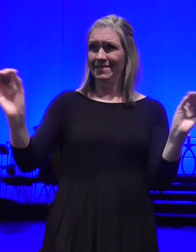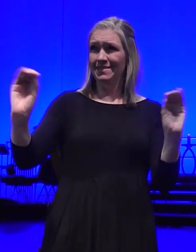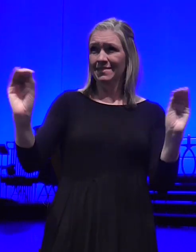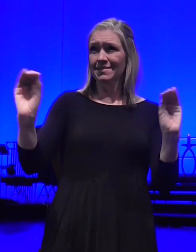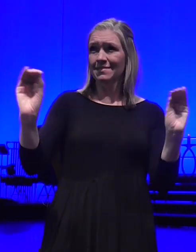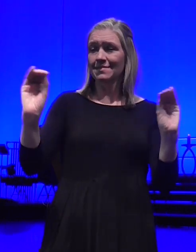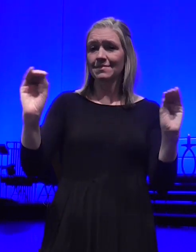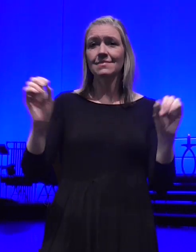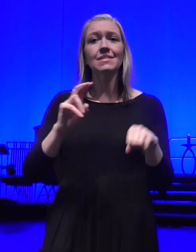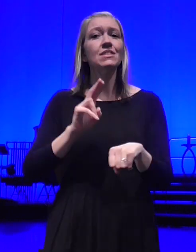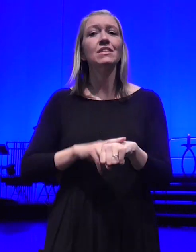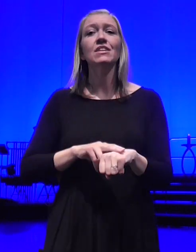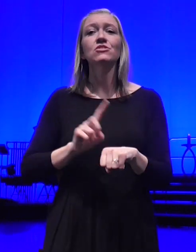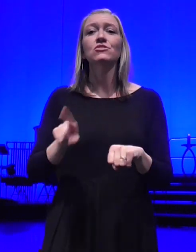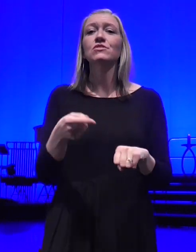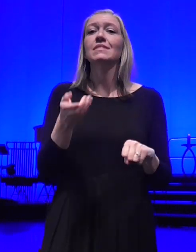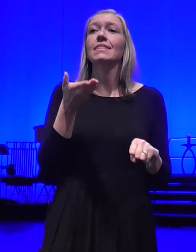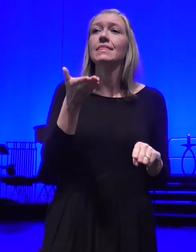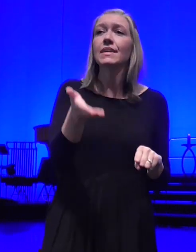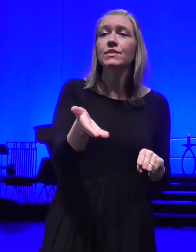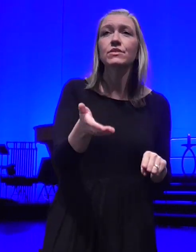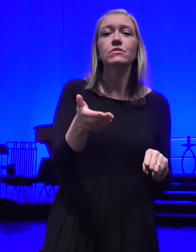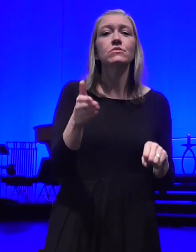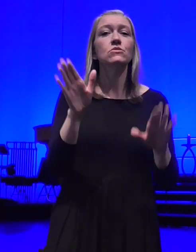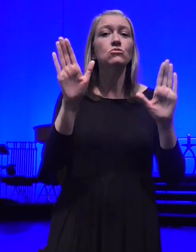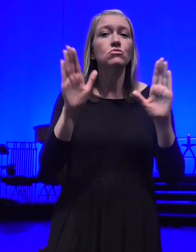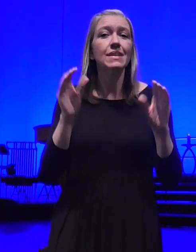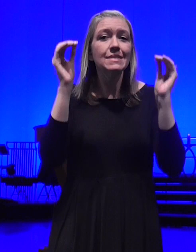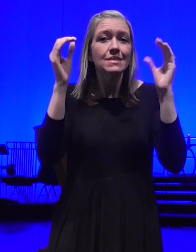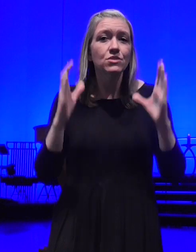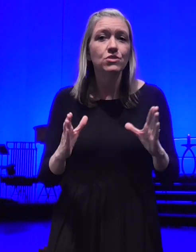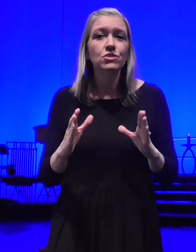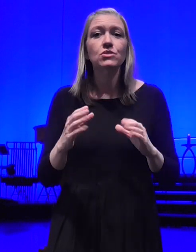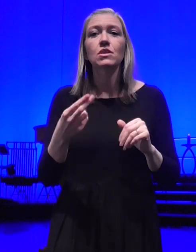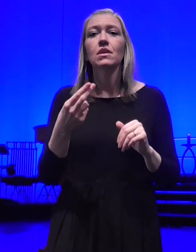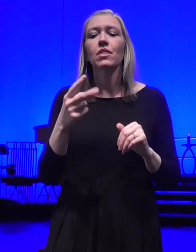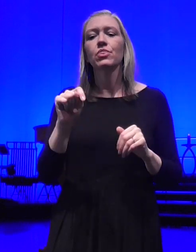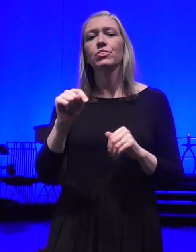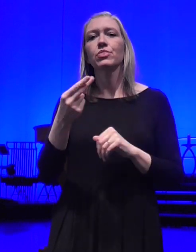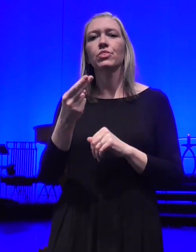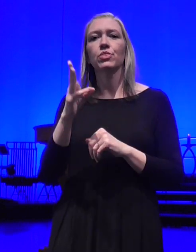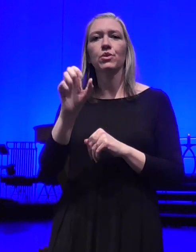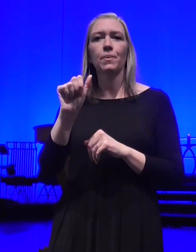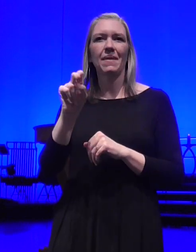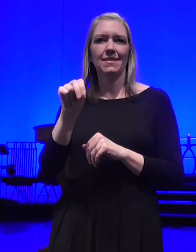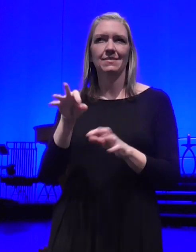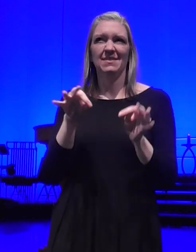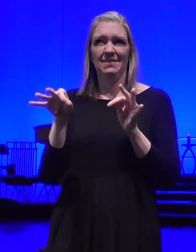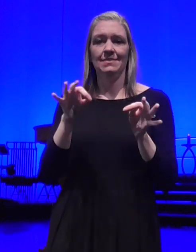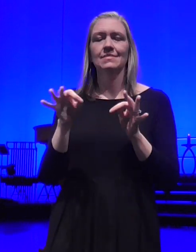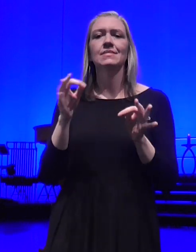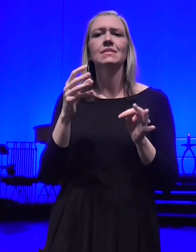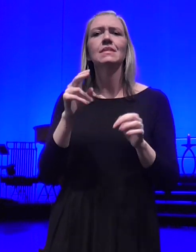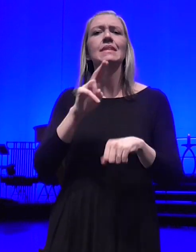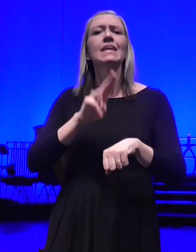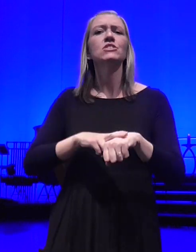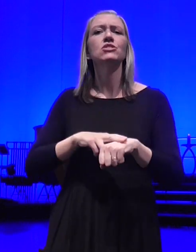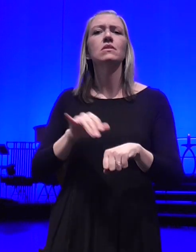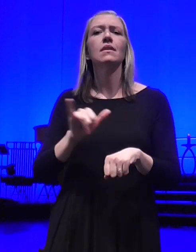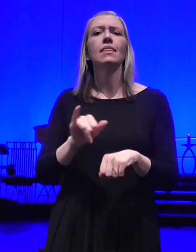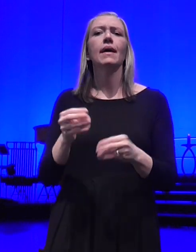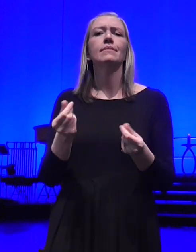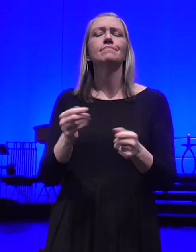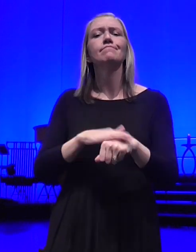Nature is there. Nature is the great teacher, and Howard Thurman believed that. He said nature was a balm for us.